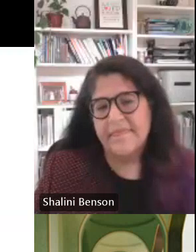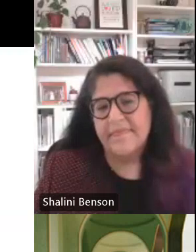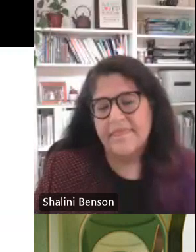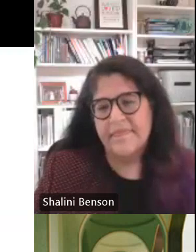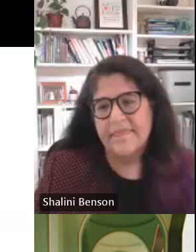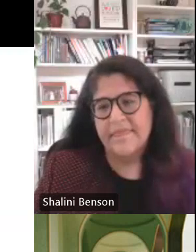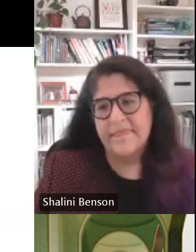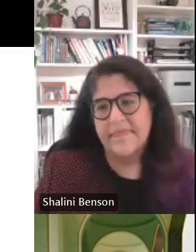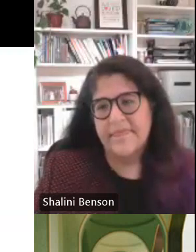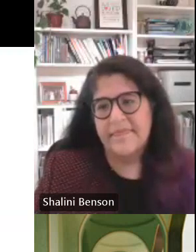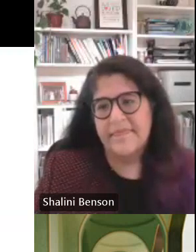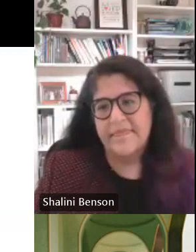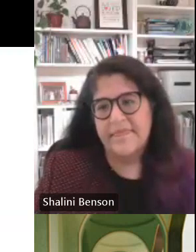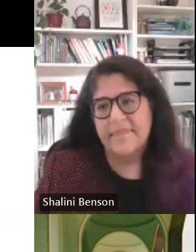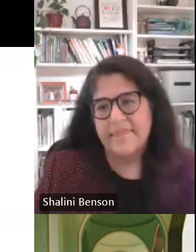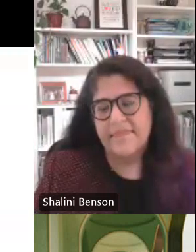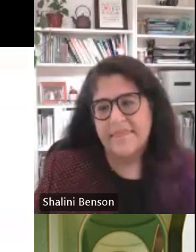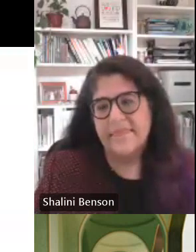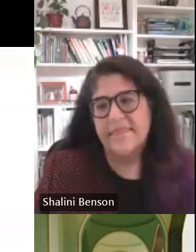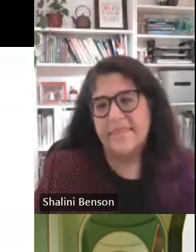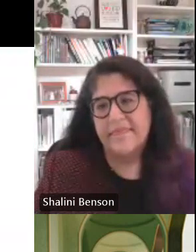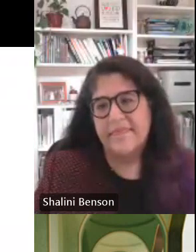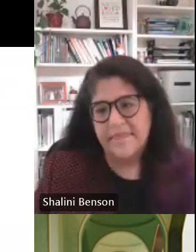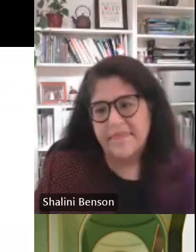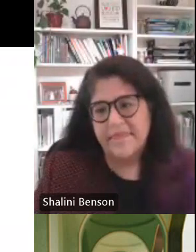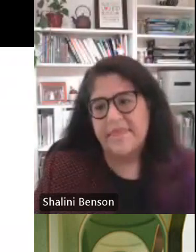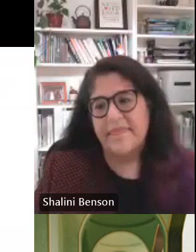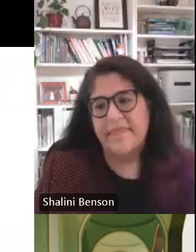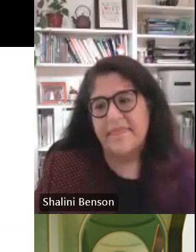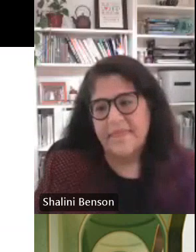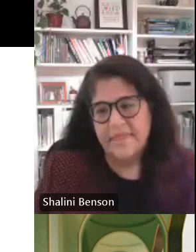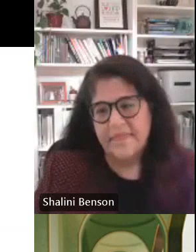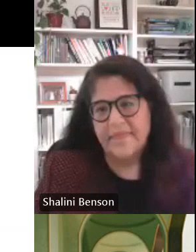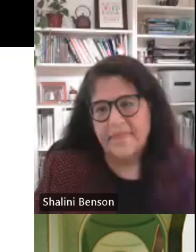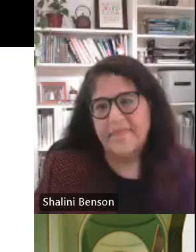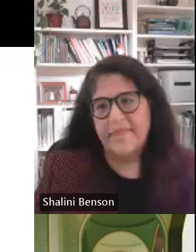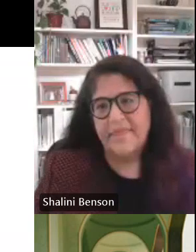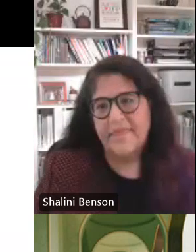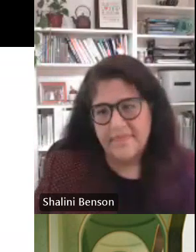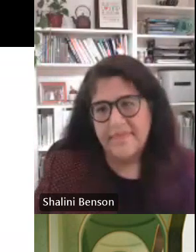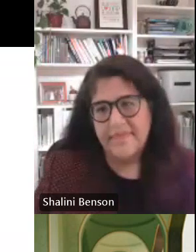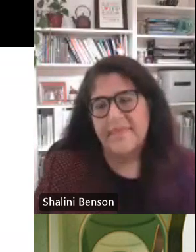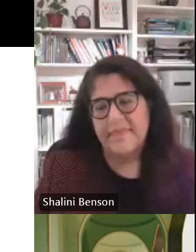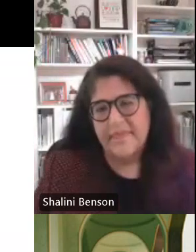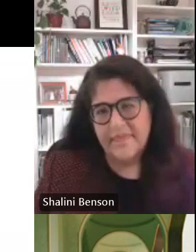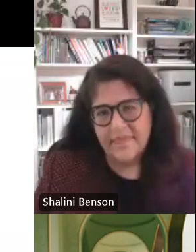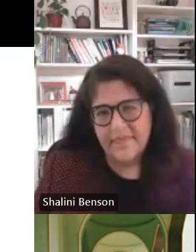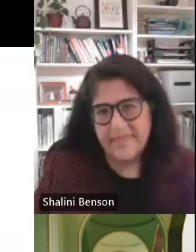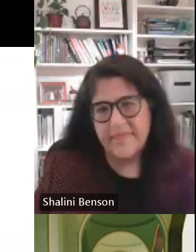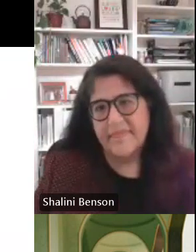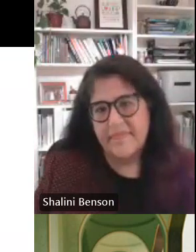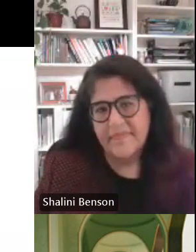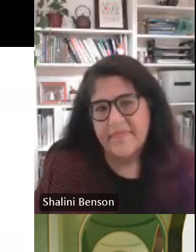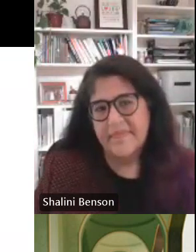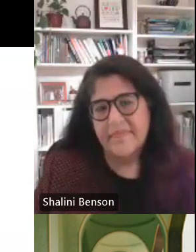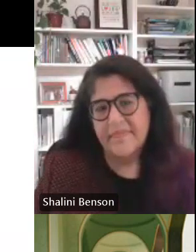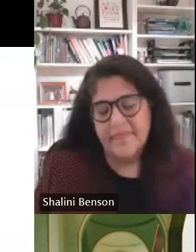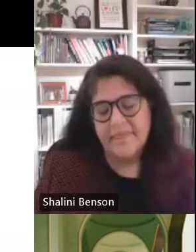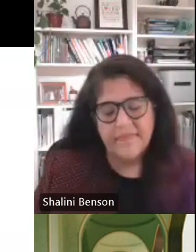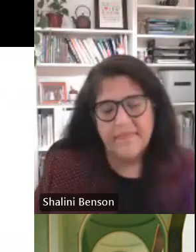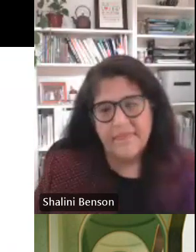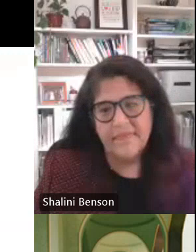For example, potential proposals should not be discussed until the president has made a